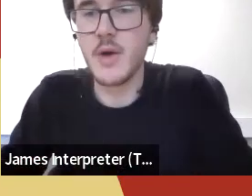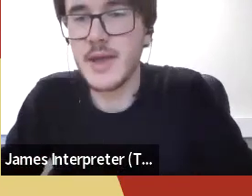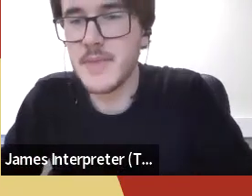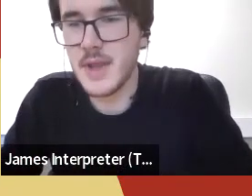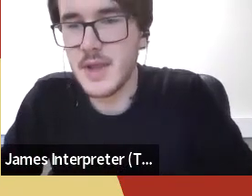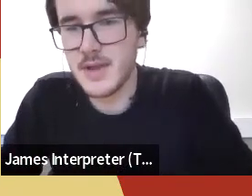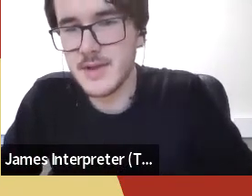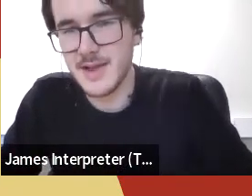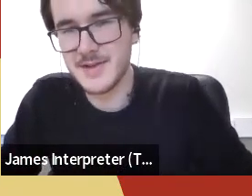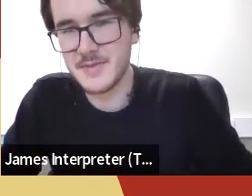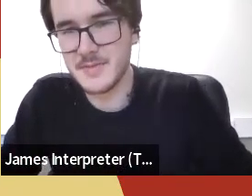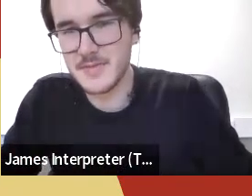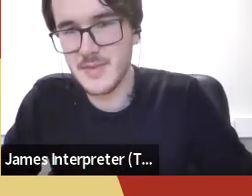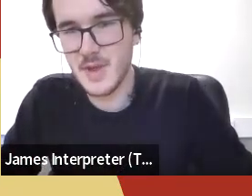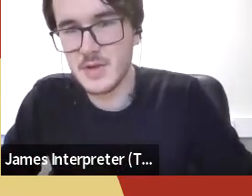Okay.